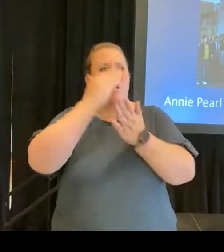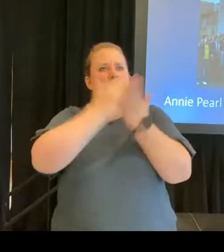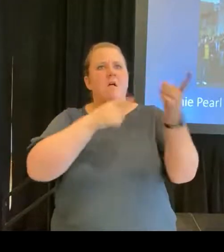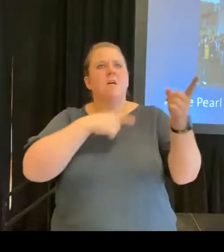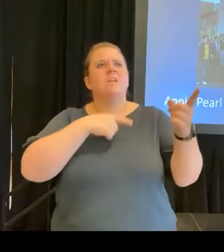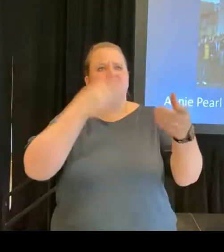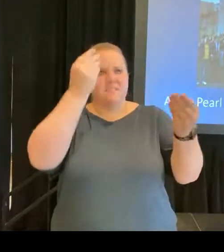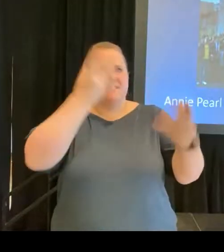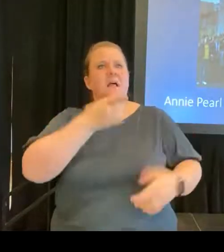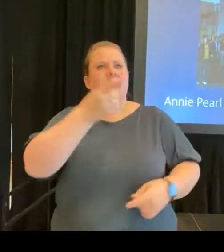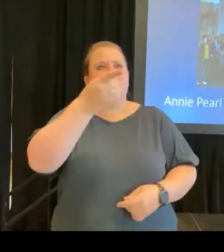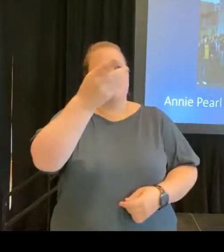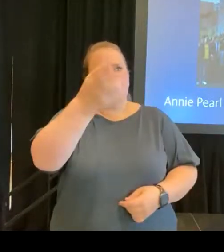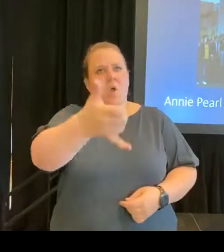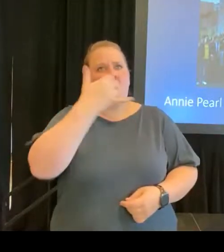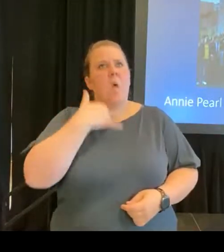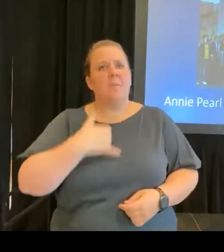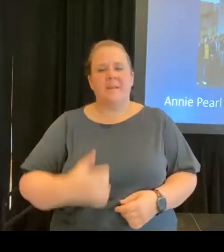them to call me.